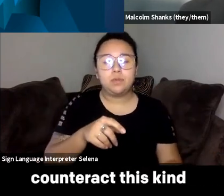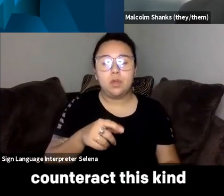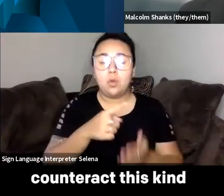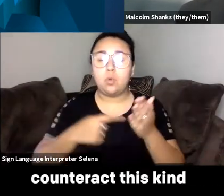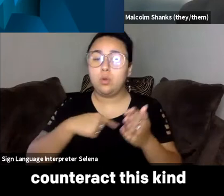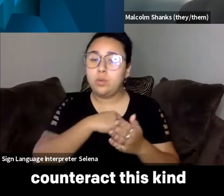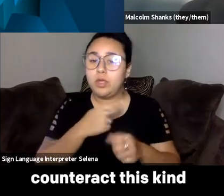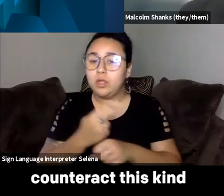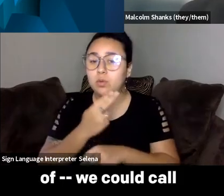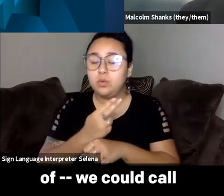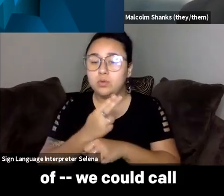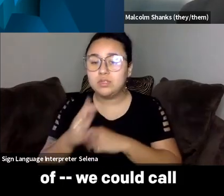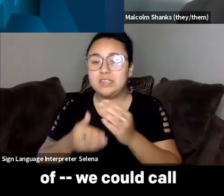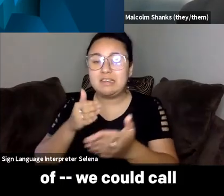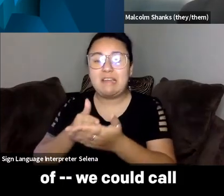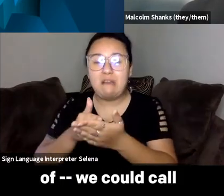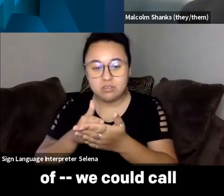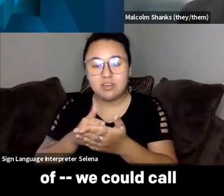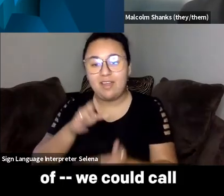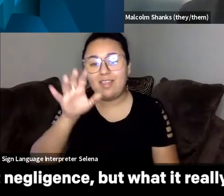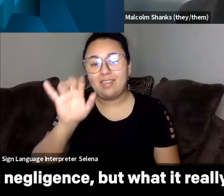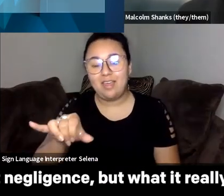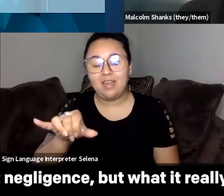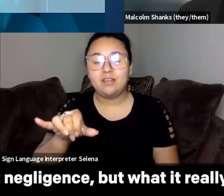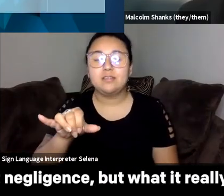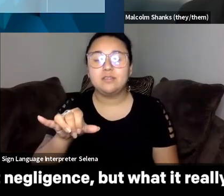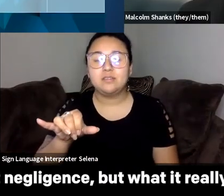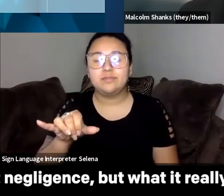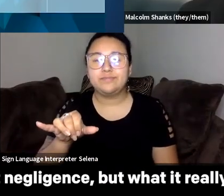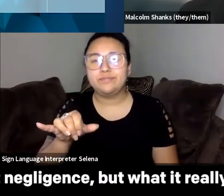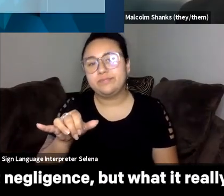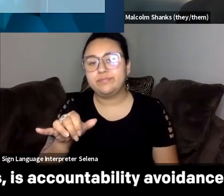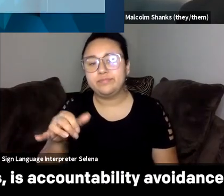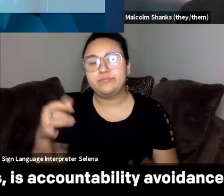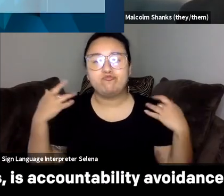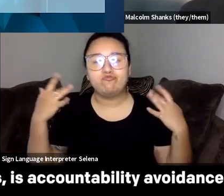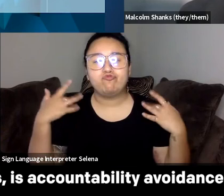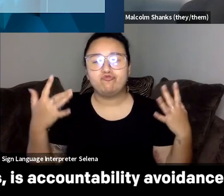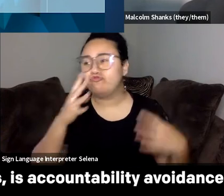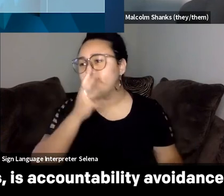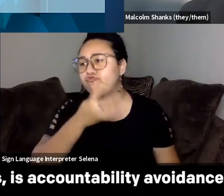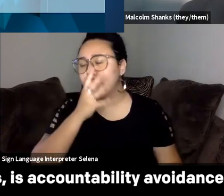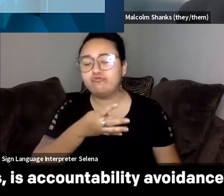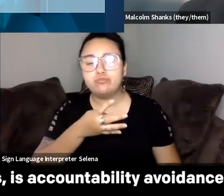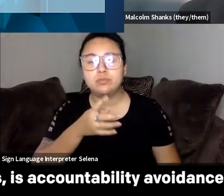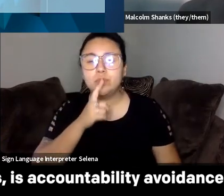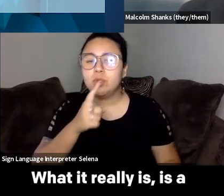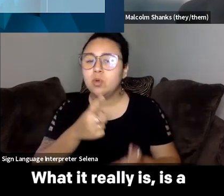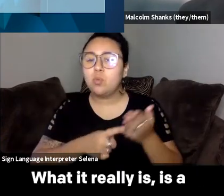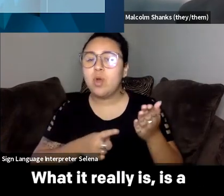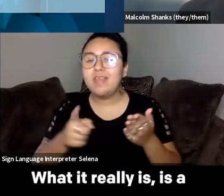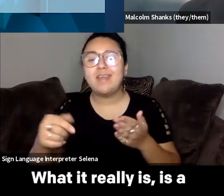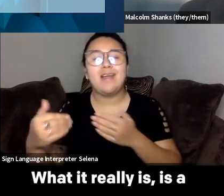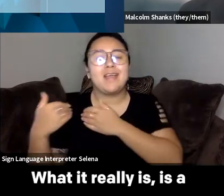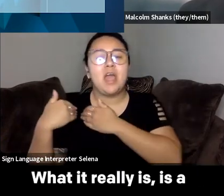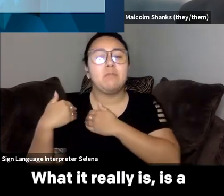counteract this kind of, we could call it negligence, but what it really is accountability avoidance. What it